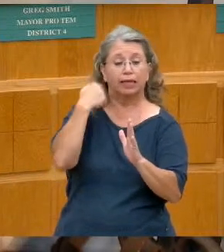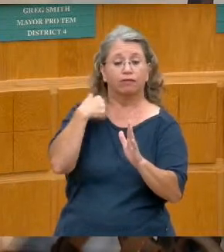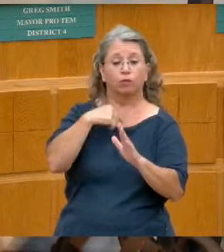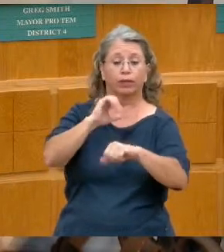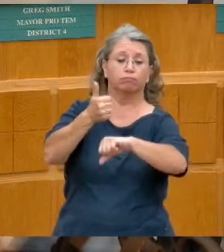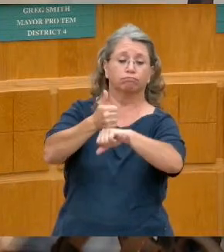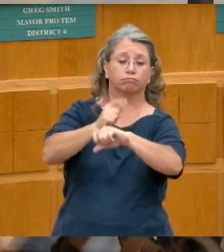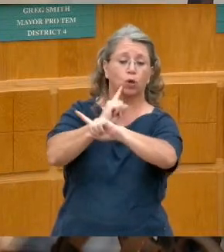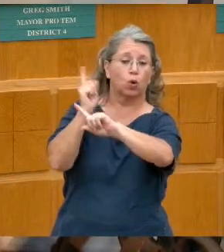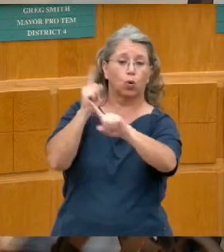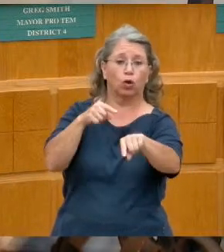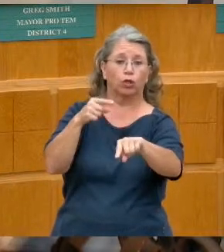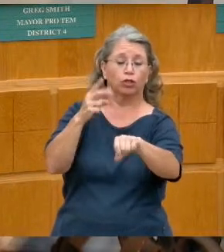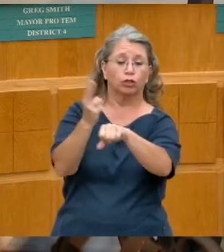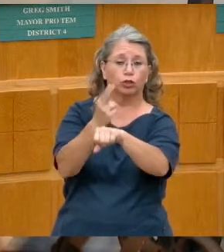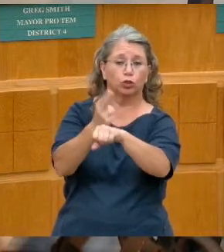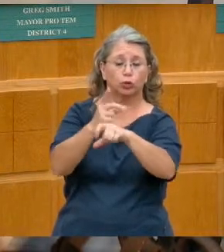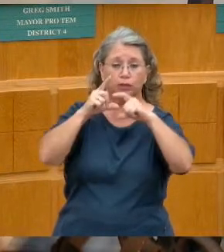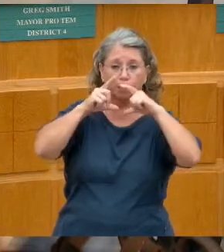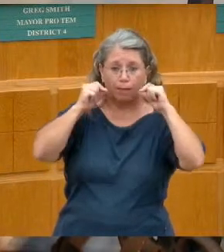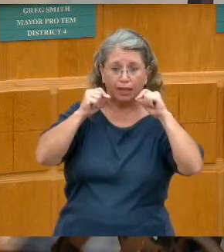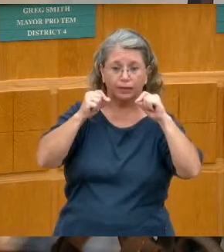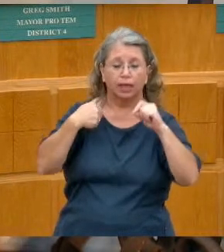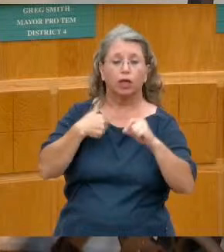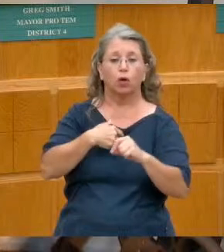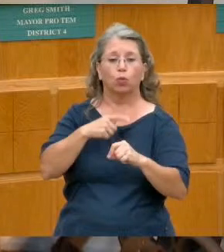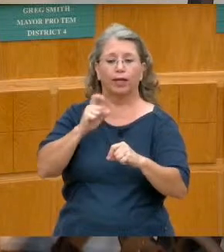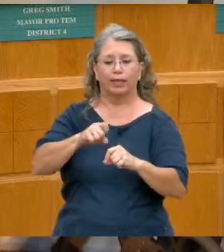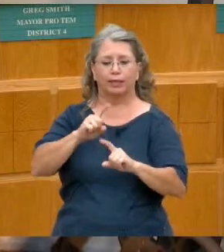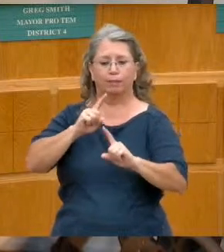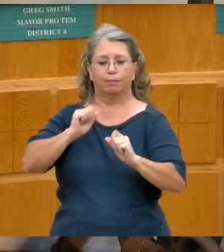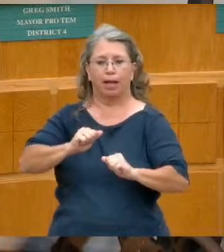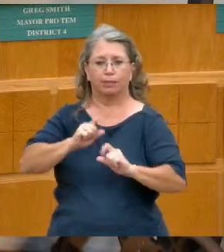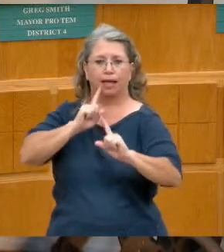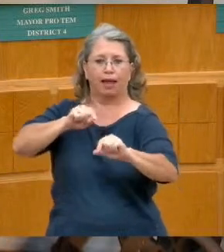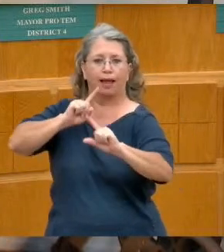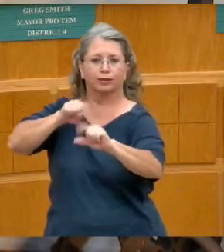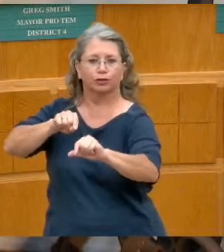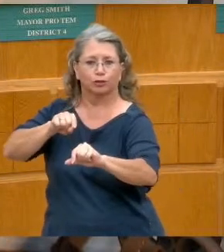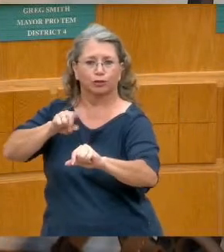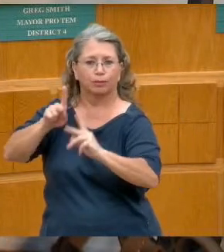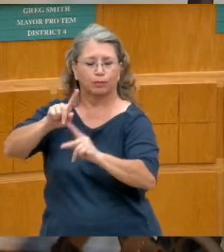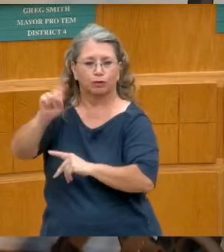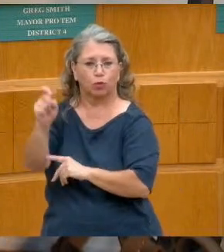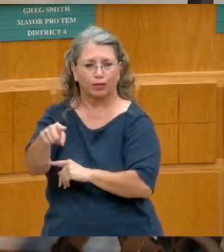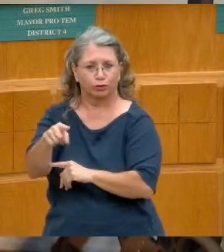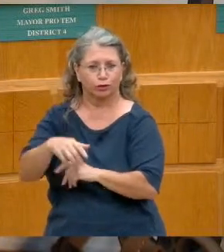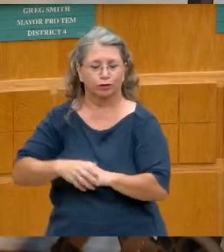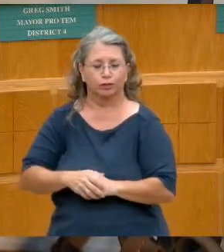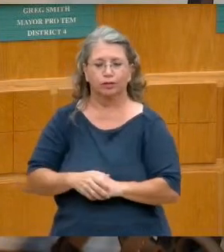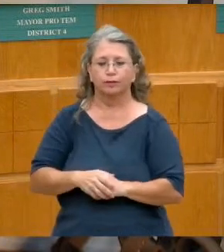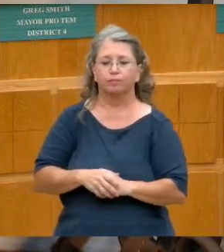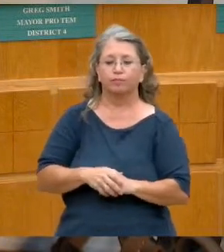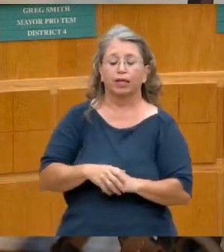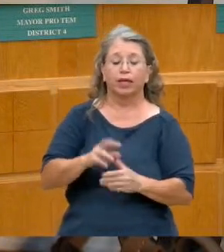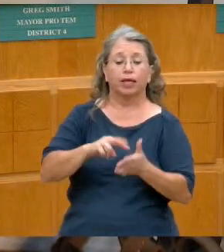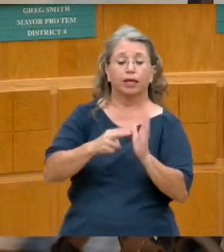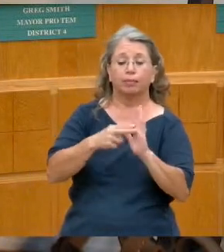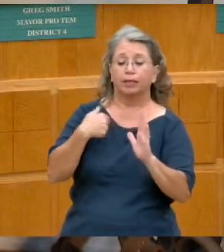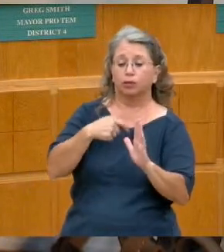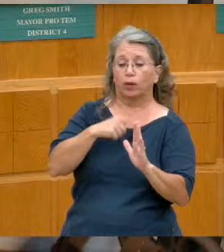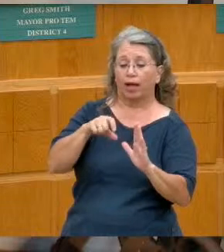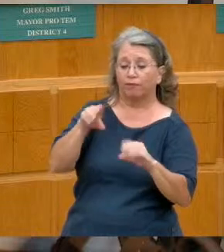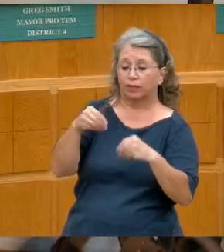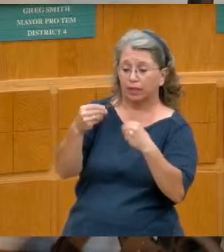the answers to the what about or what if questions. Doing a mask order right means giving businesses the time to get masks